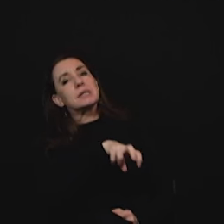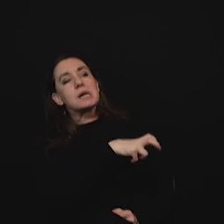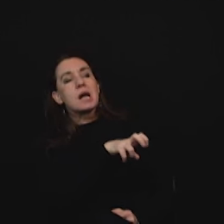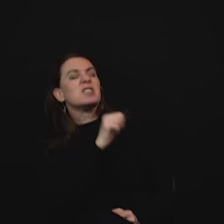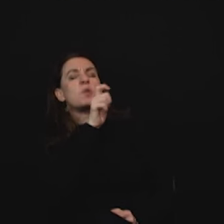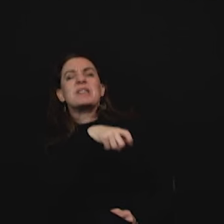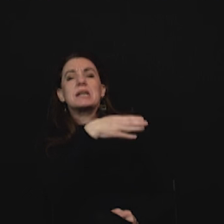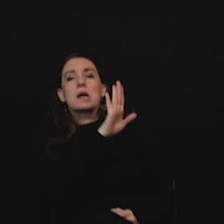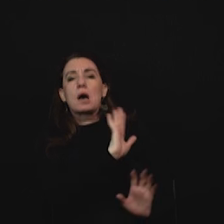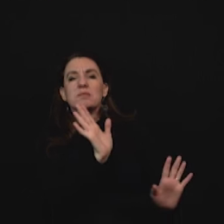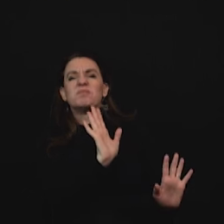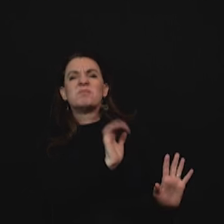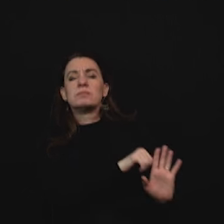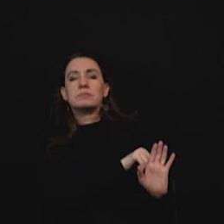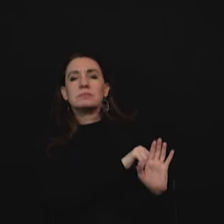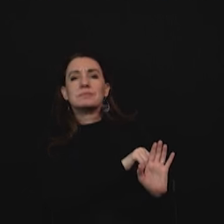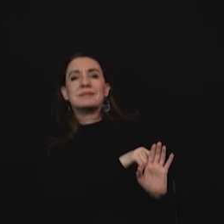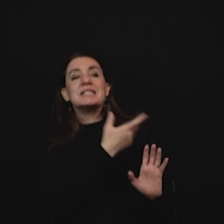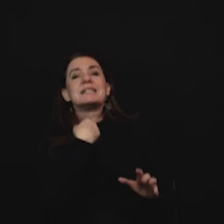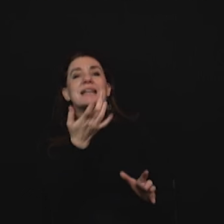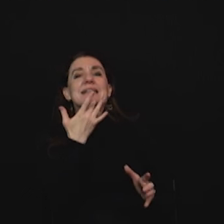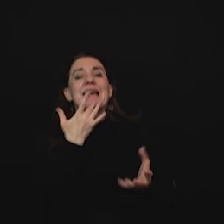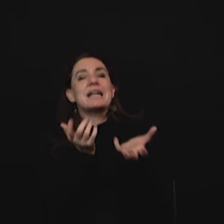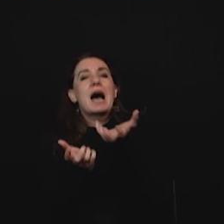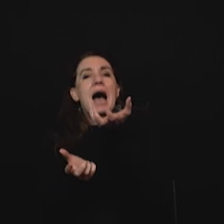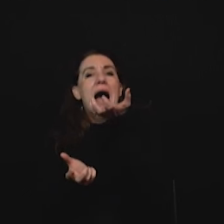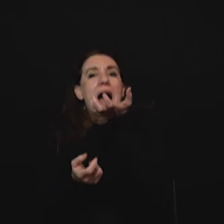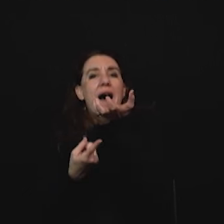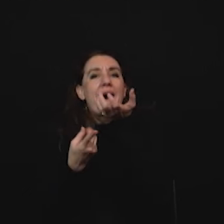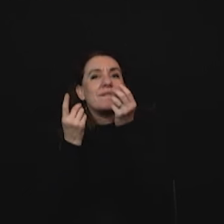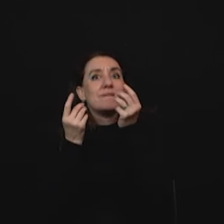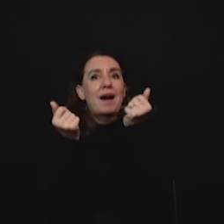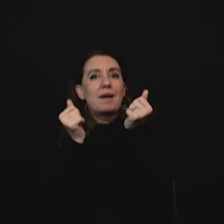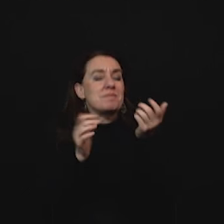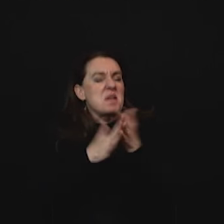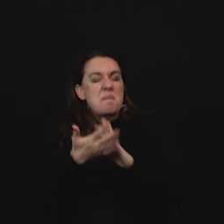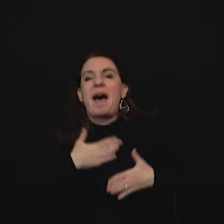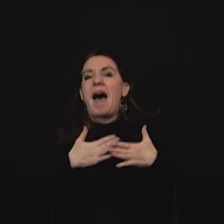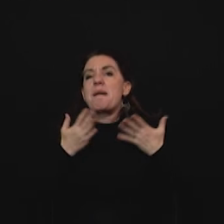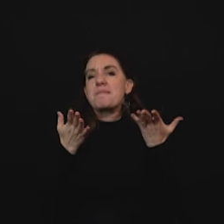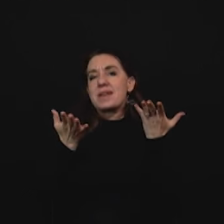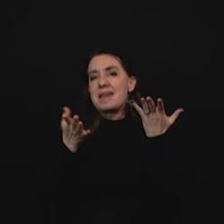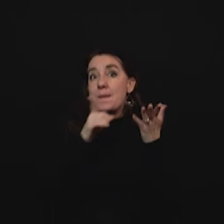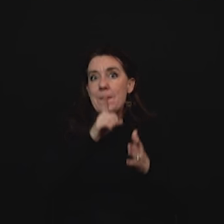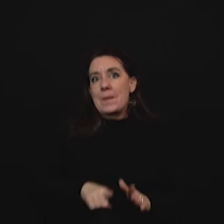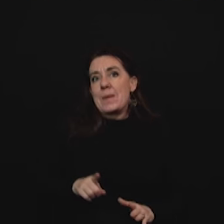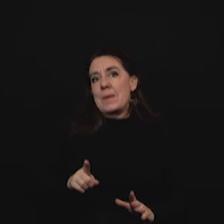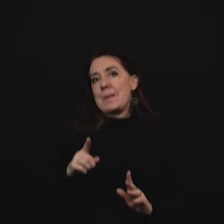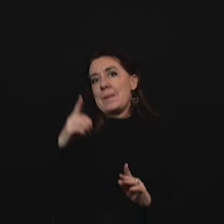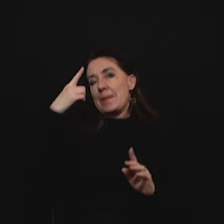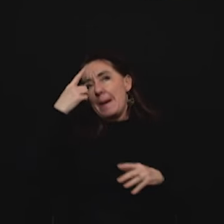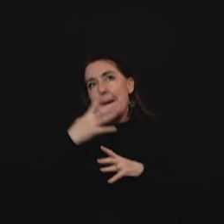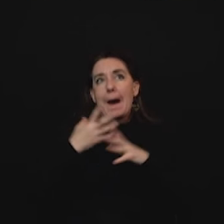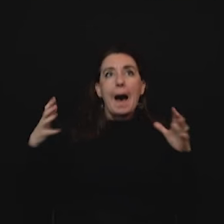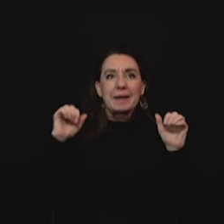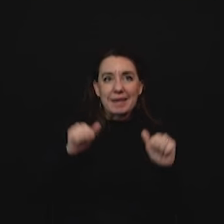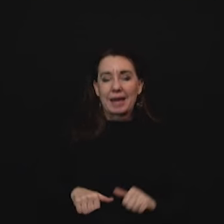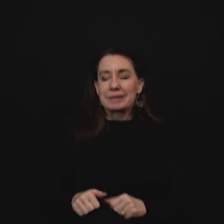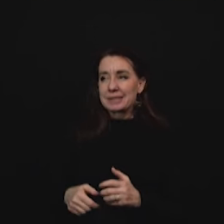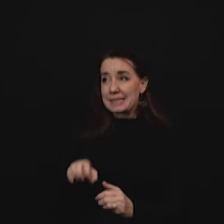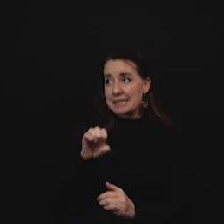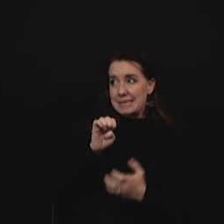don't need God. One small taste and that's all, and you'll be happier than you could ever dream. Eve